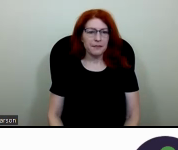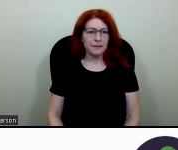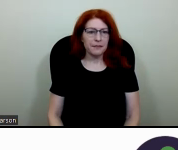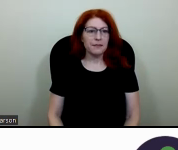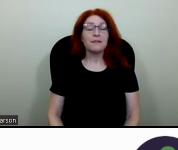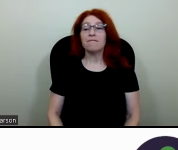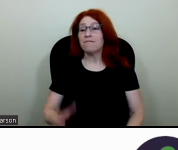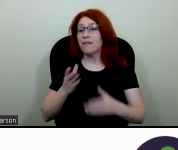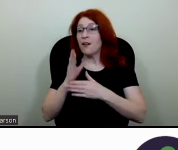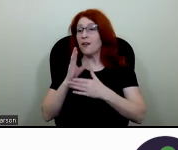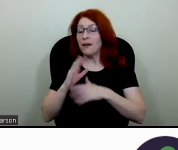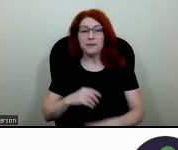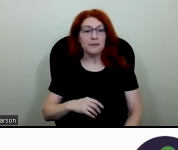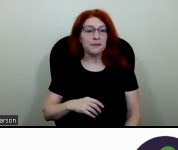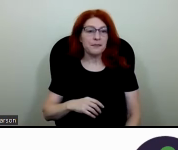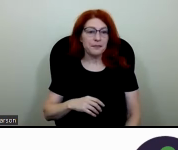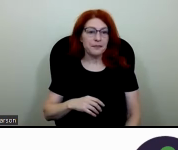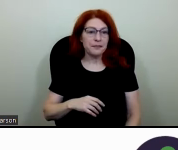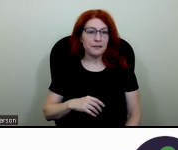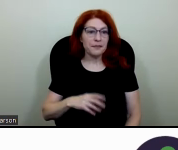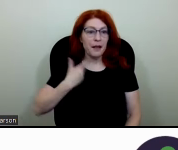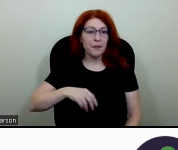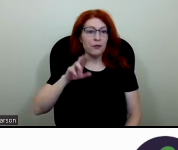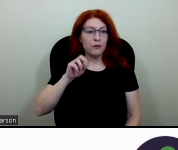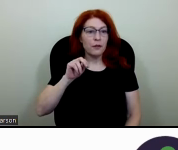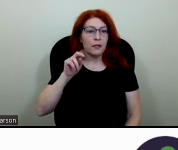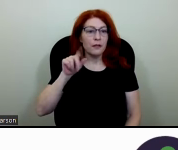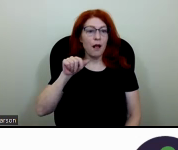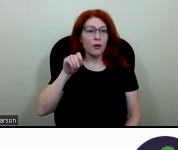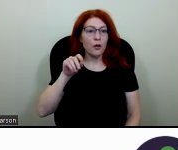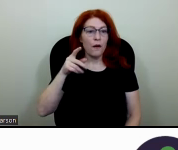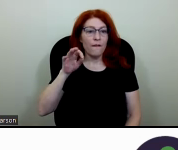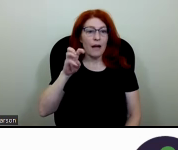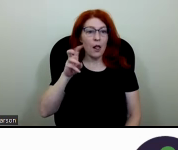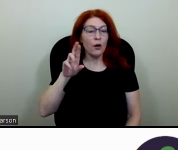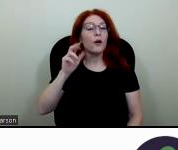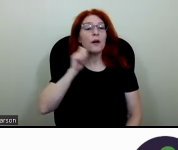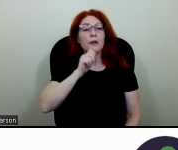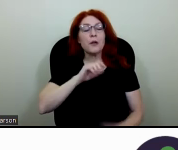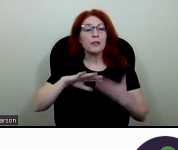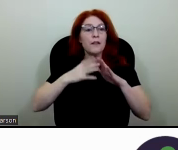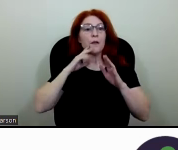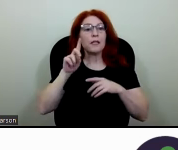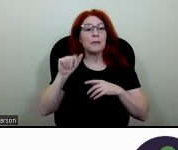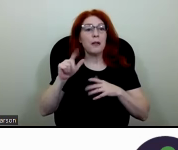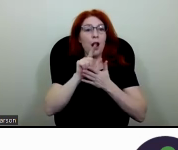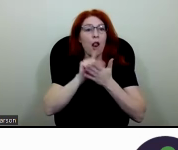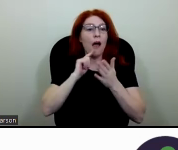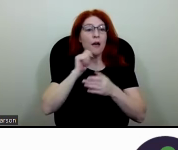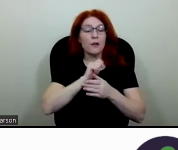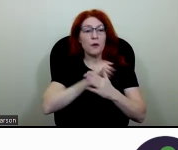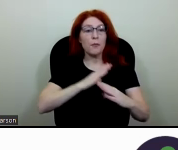All right. All right. I'm Ronaldo Fowler. I'm with the Arizona Center for Disability Law, which is Arizona's Protection